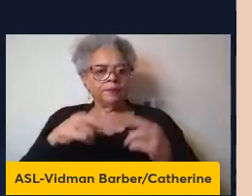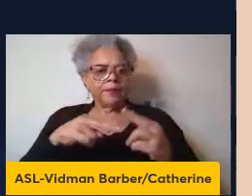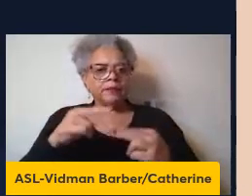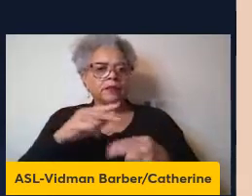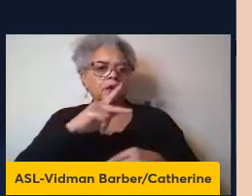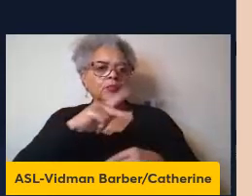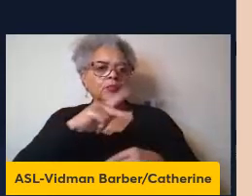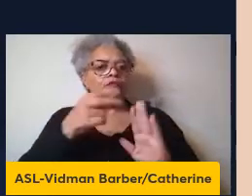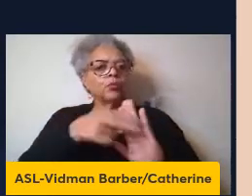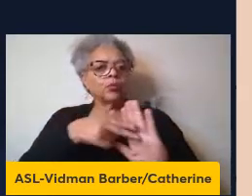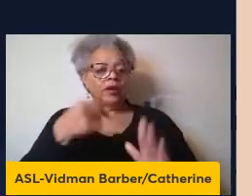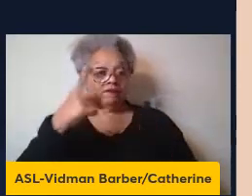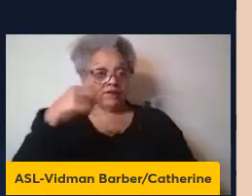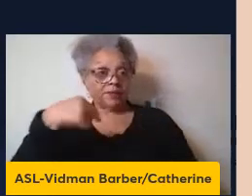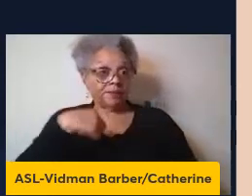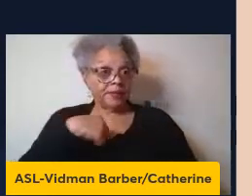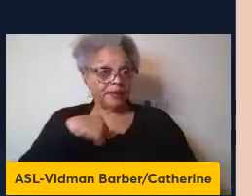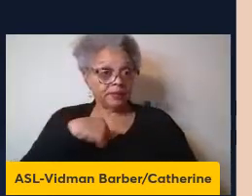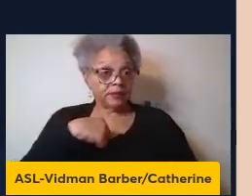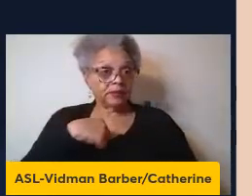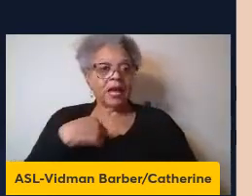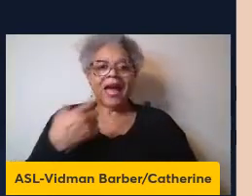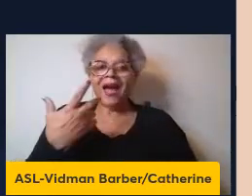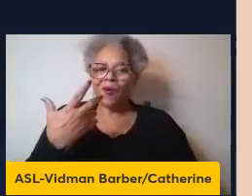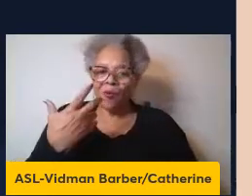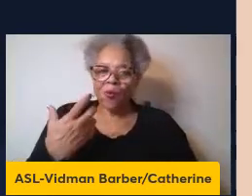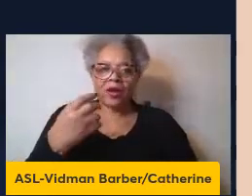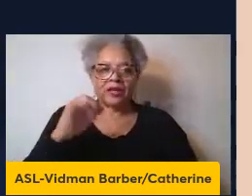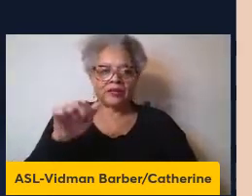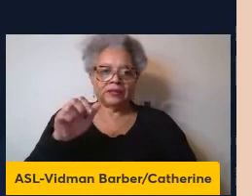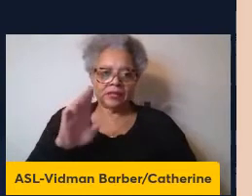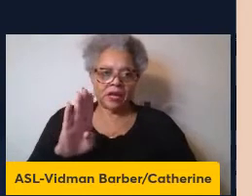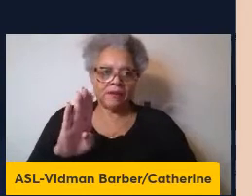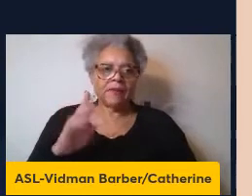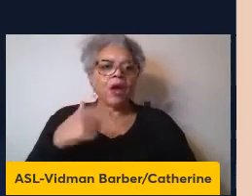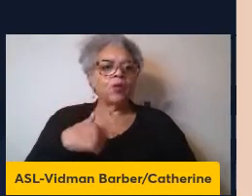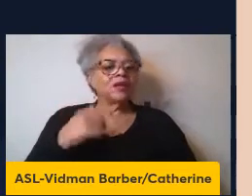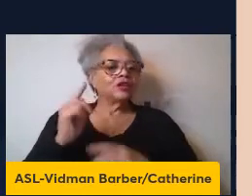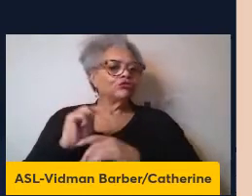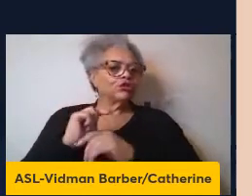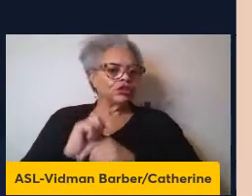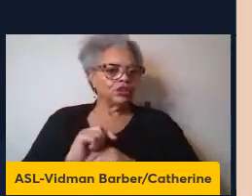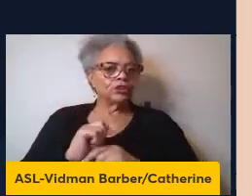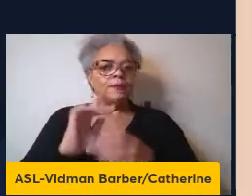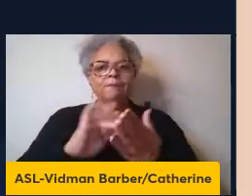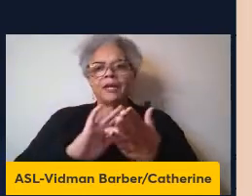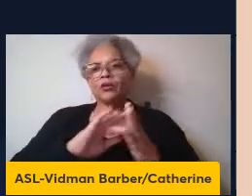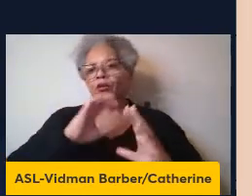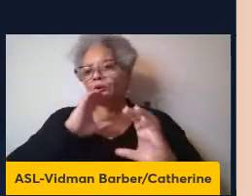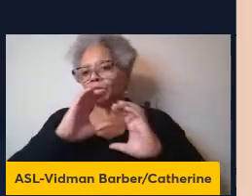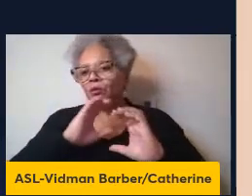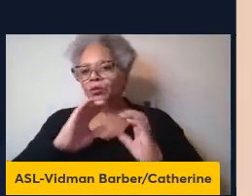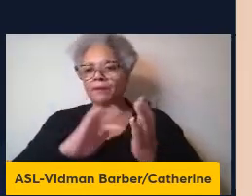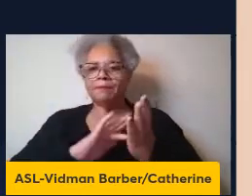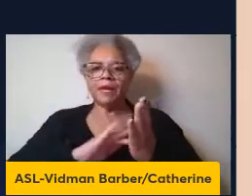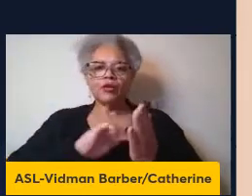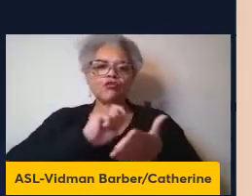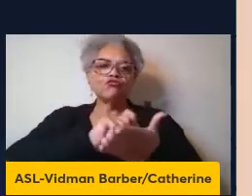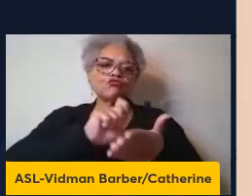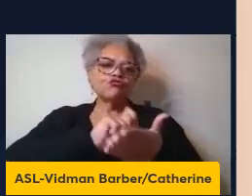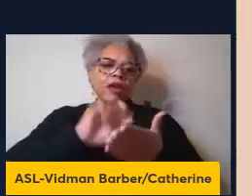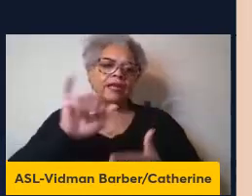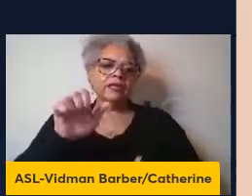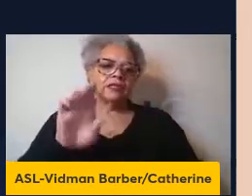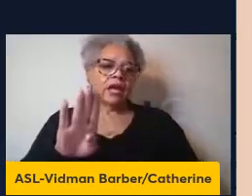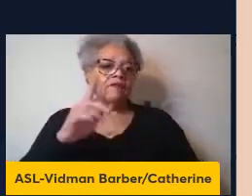For me, I wanted a job. I wanted a traditional medical communications or medical writing job. For some